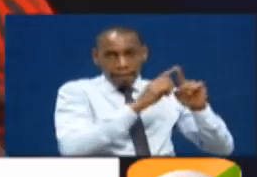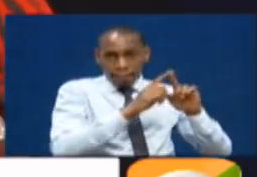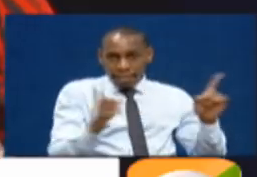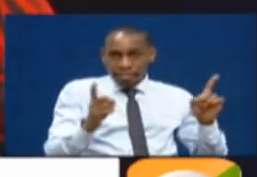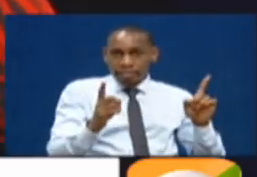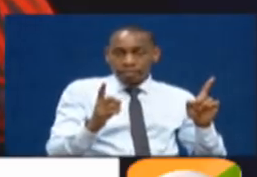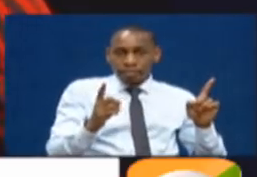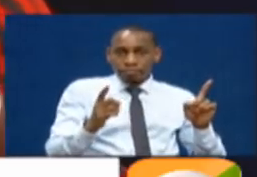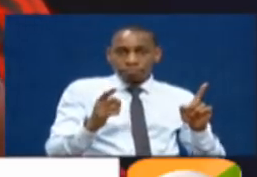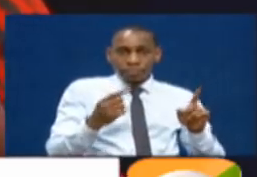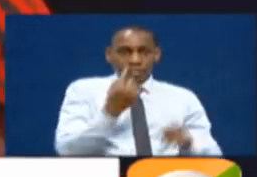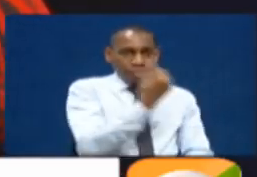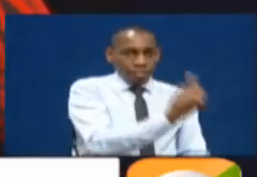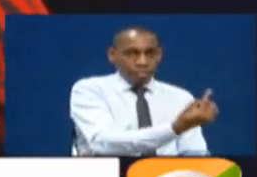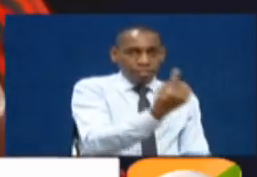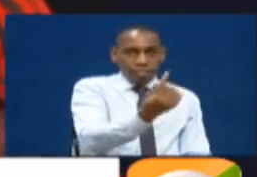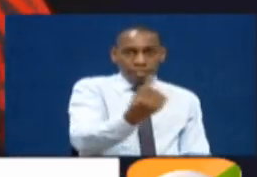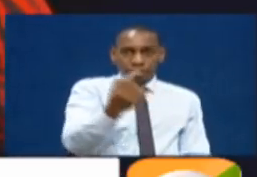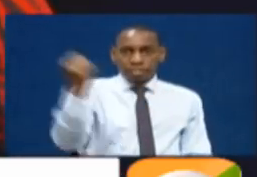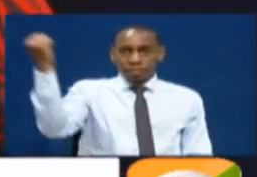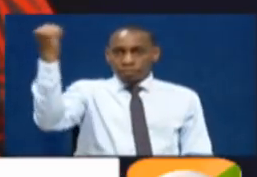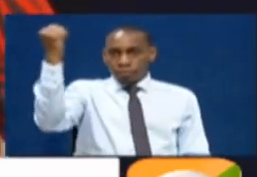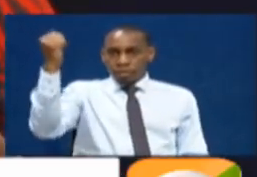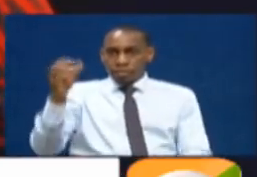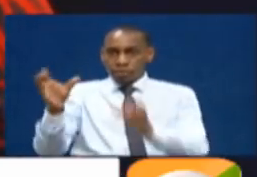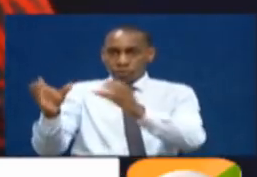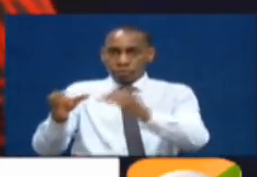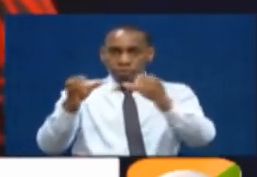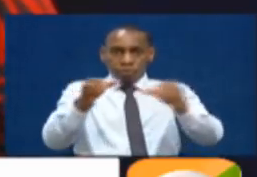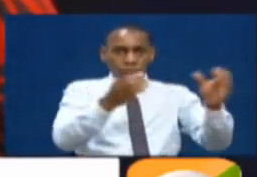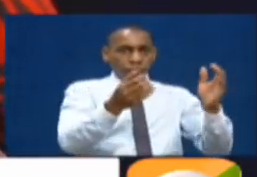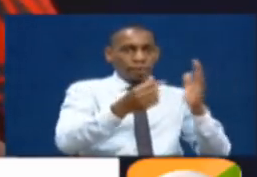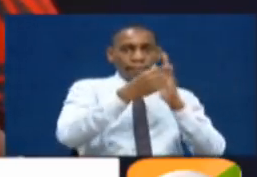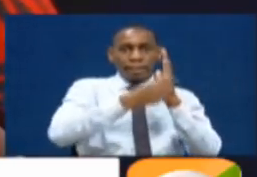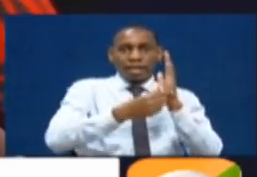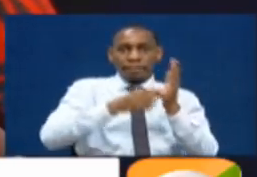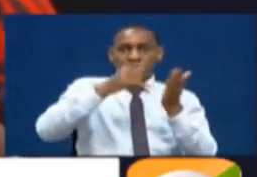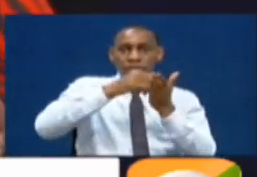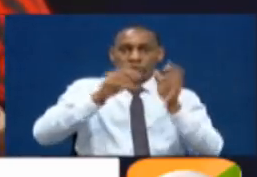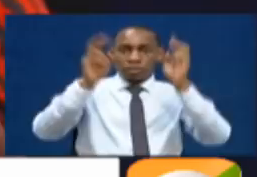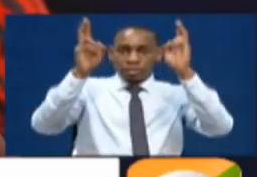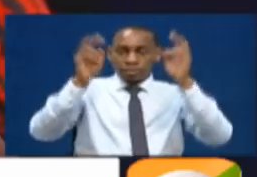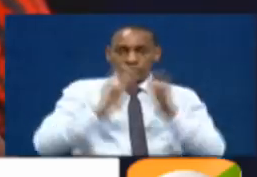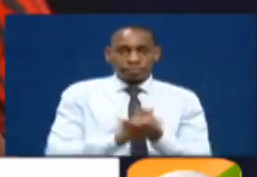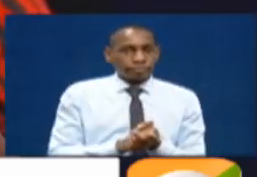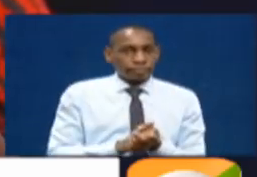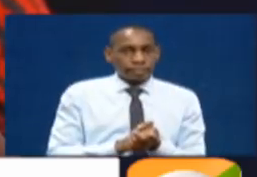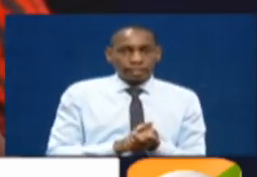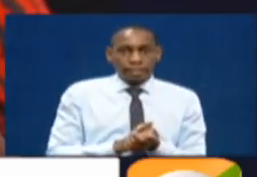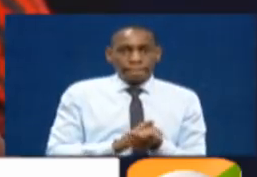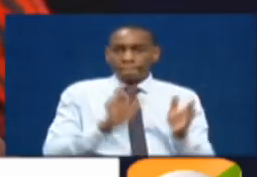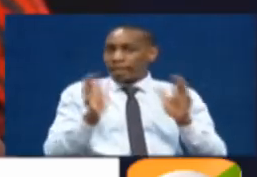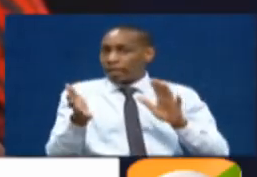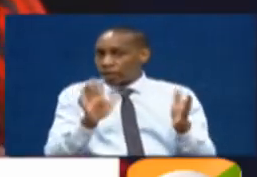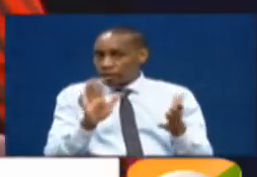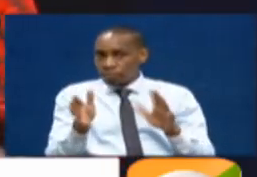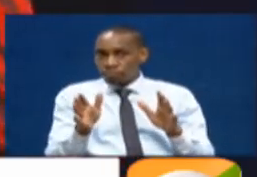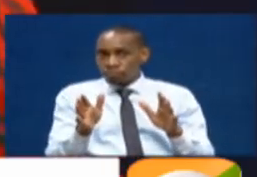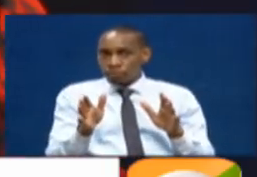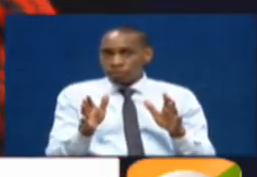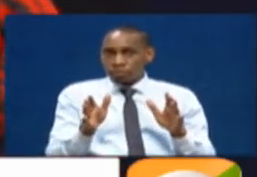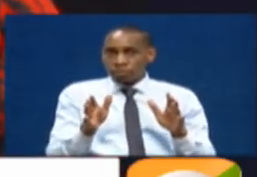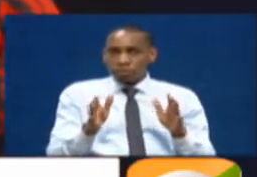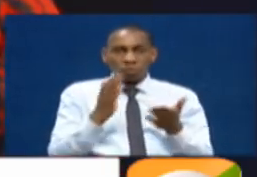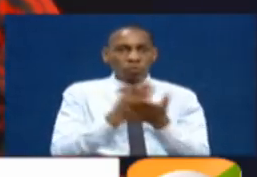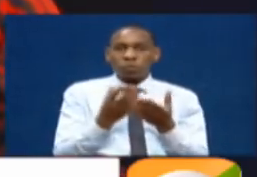every political party, their manifesto talks about these issues. Like almost it's a given piece of